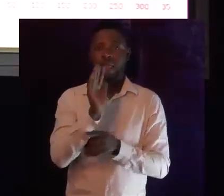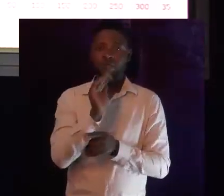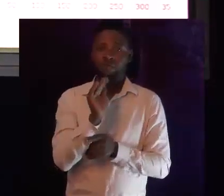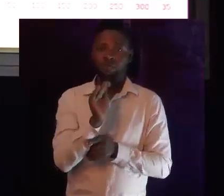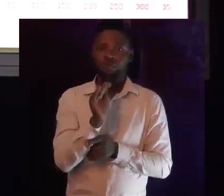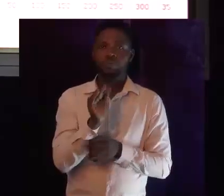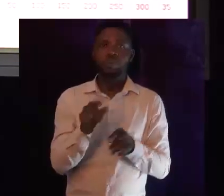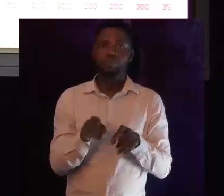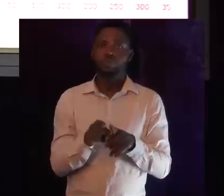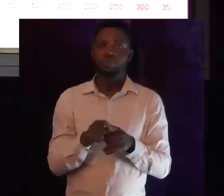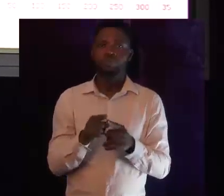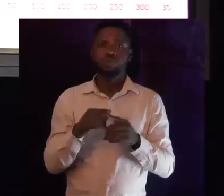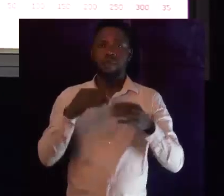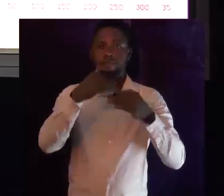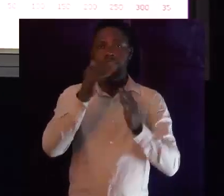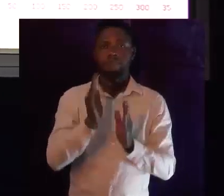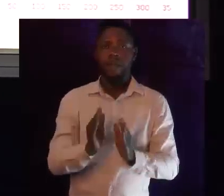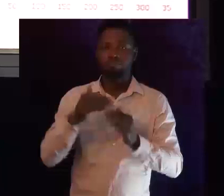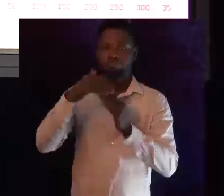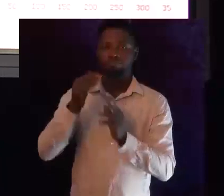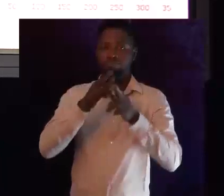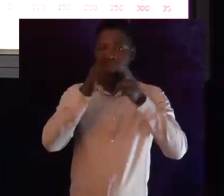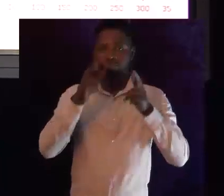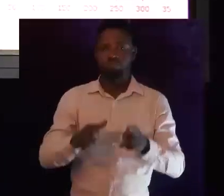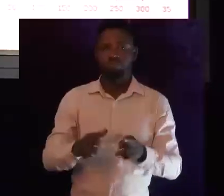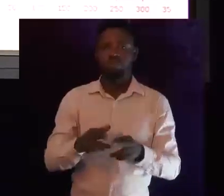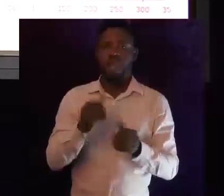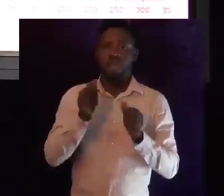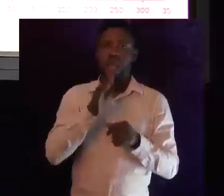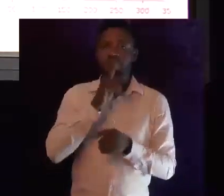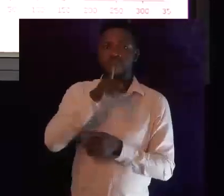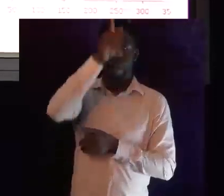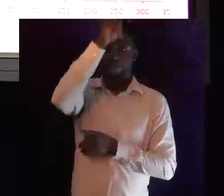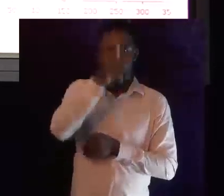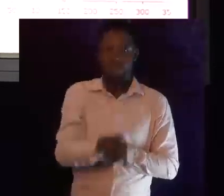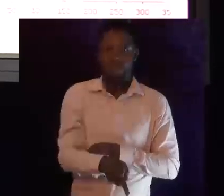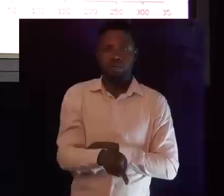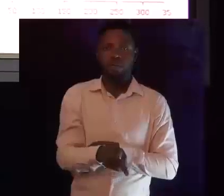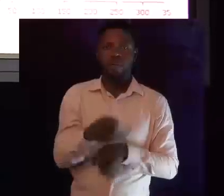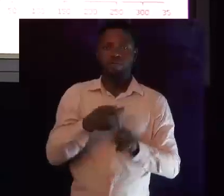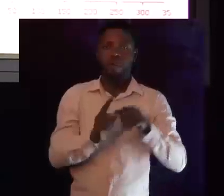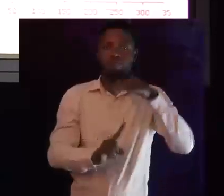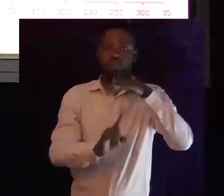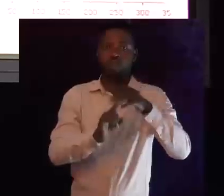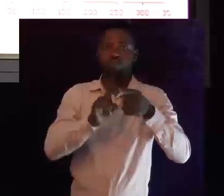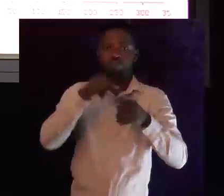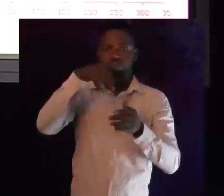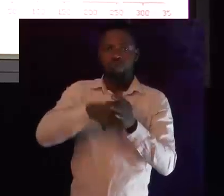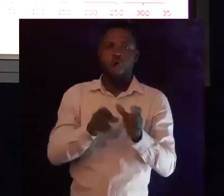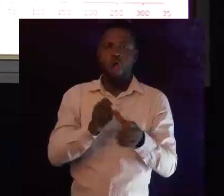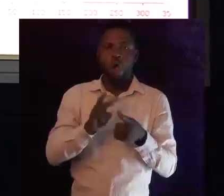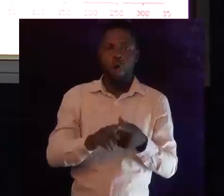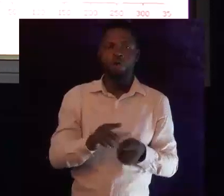like 15. So bar graphs can be vertical like this, that is from top to